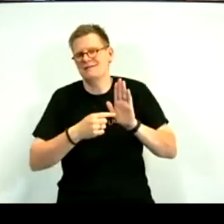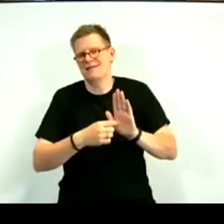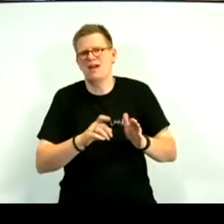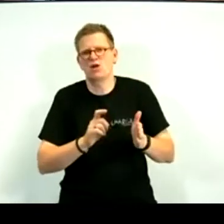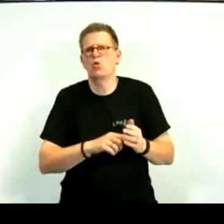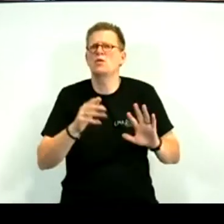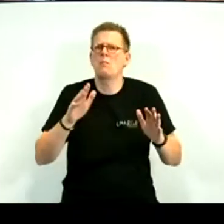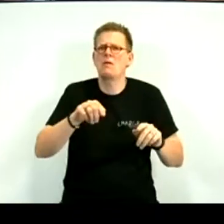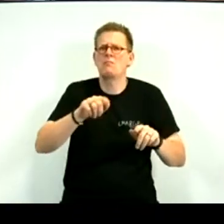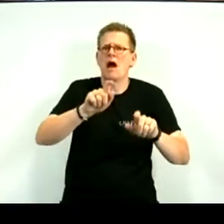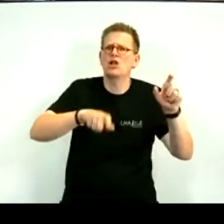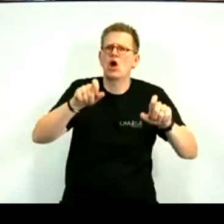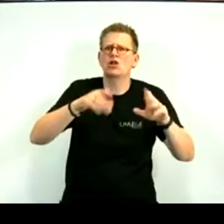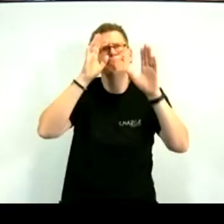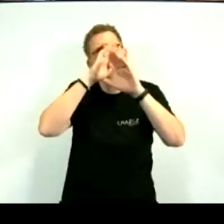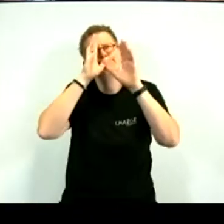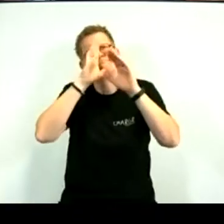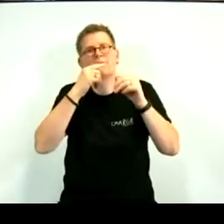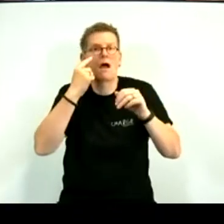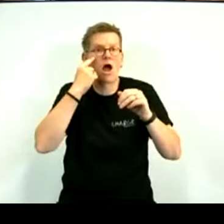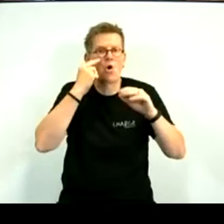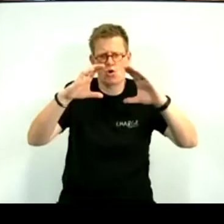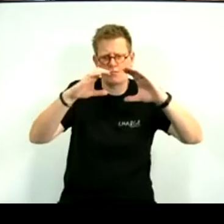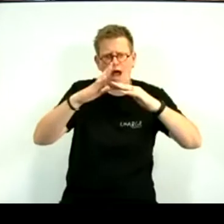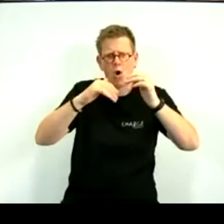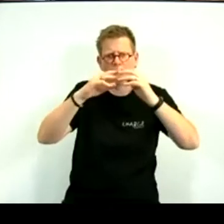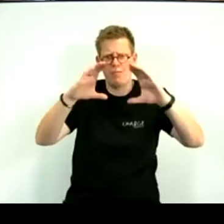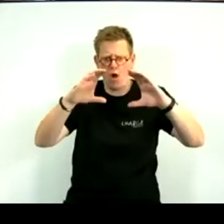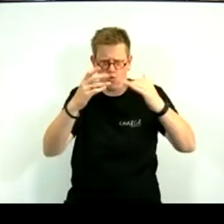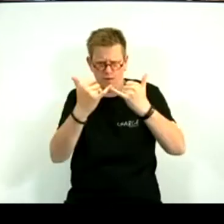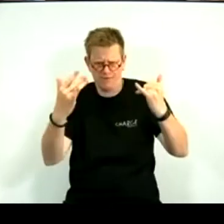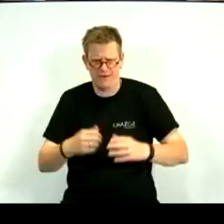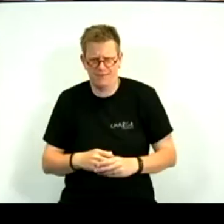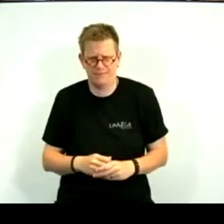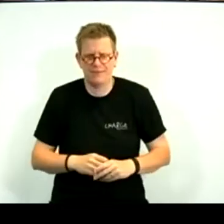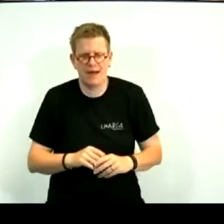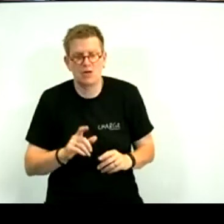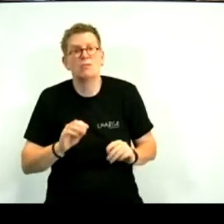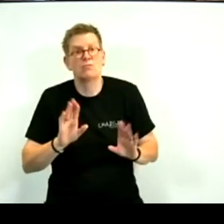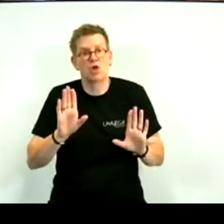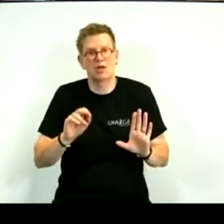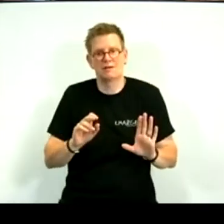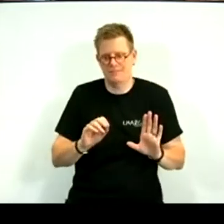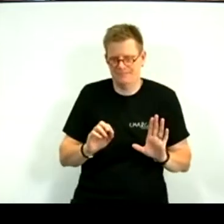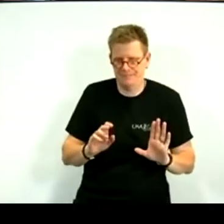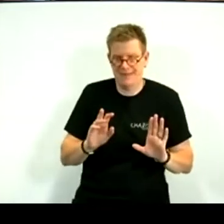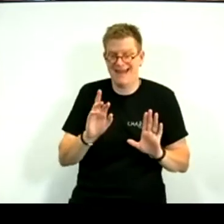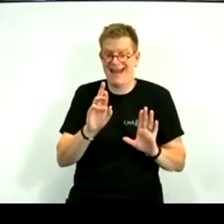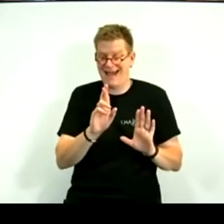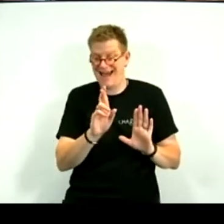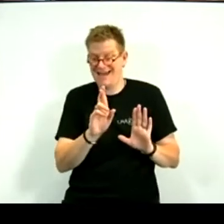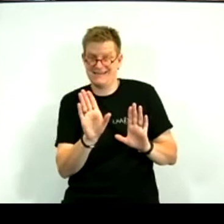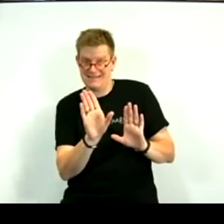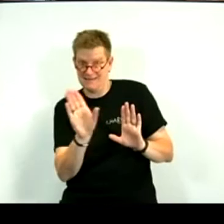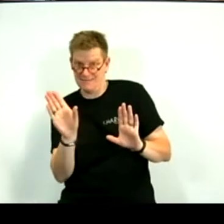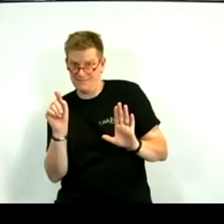cross-section, on the right-hand side, you have the front of the eye, which is the part you see when you look at someone's face.